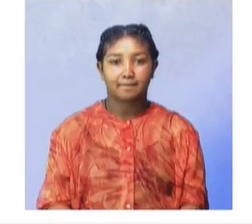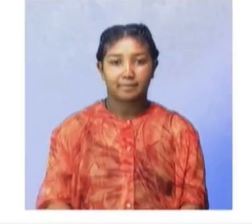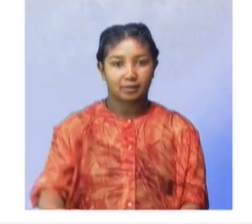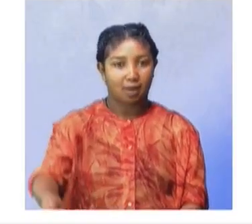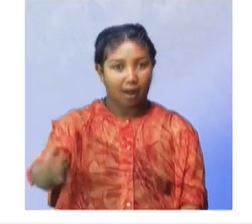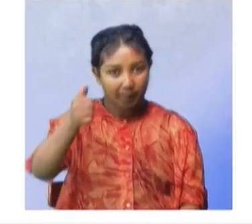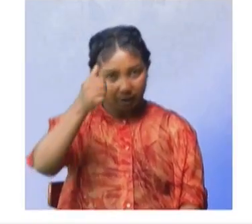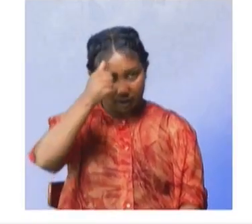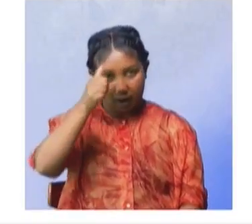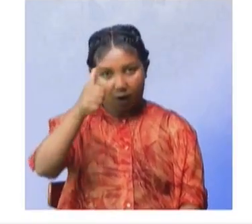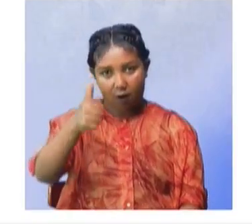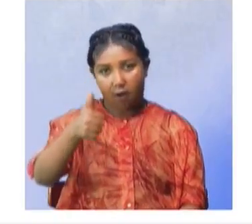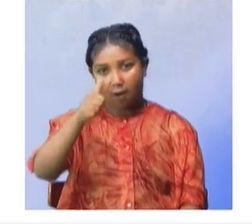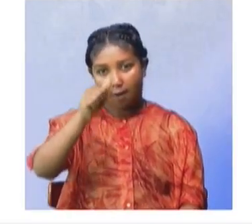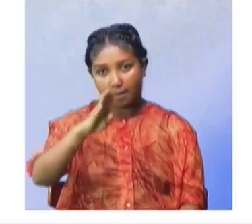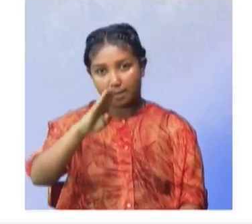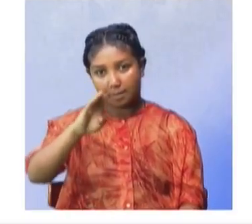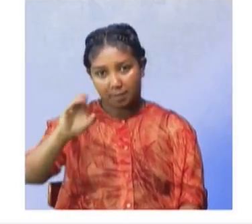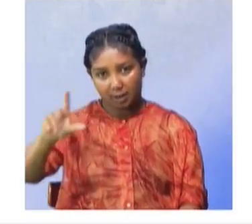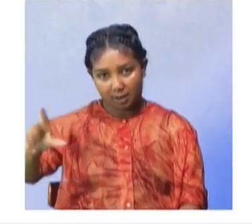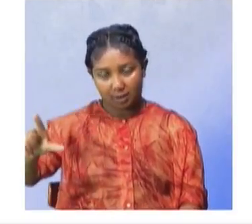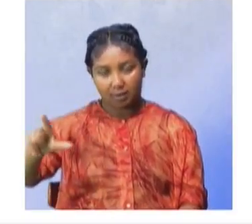Abel